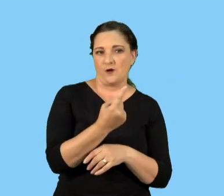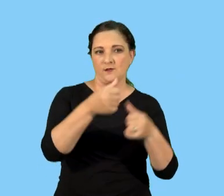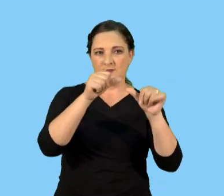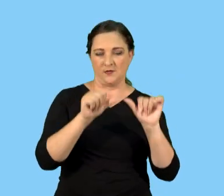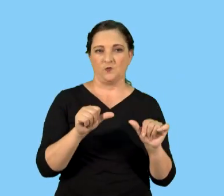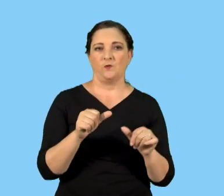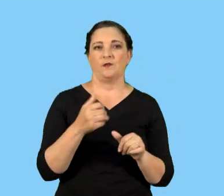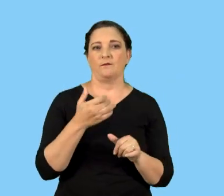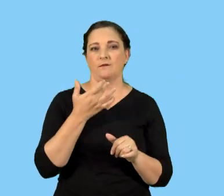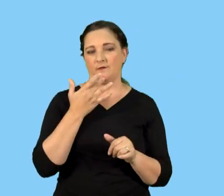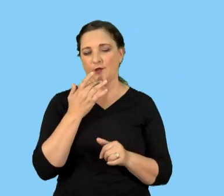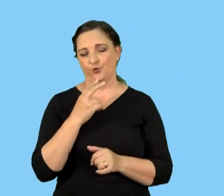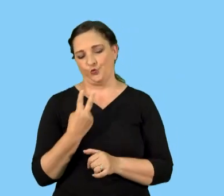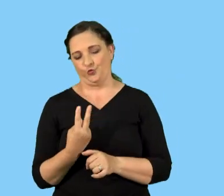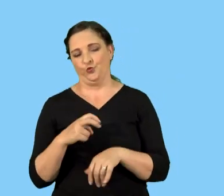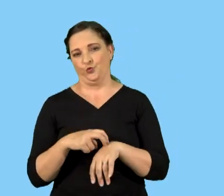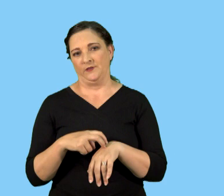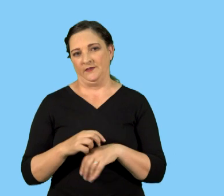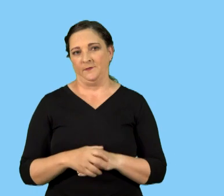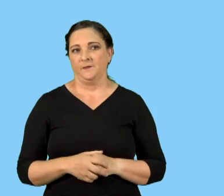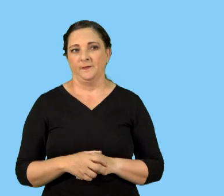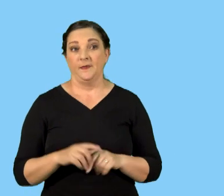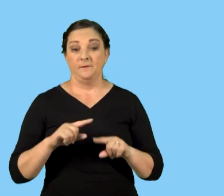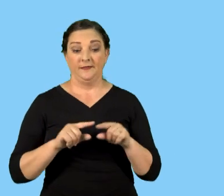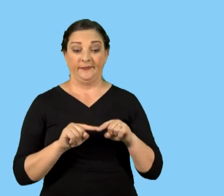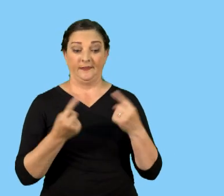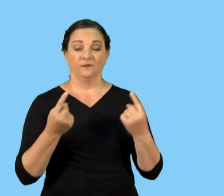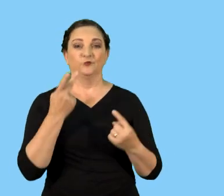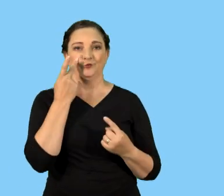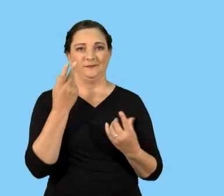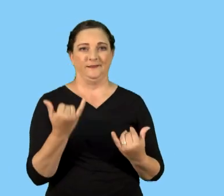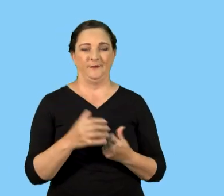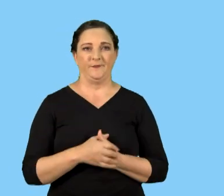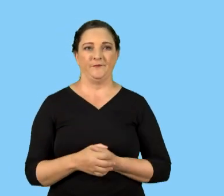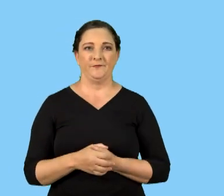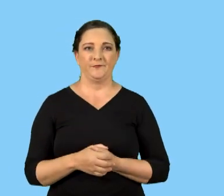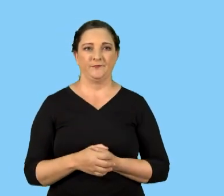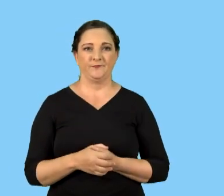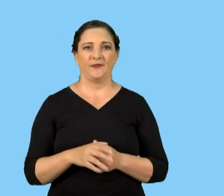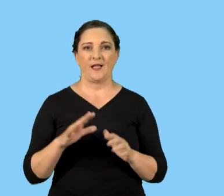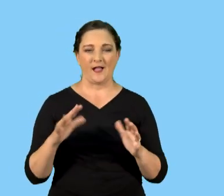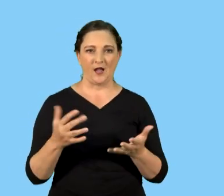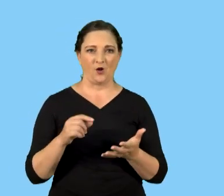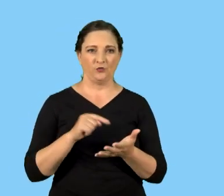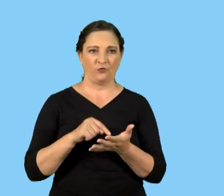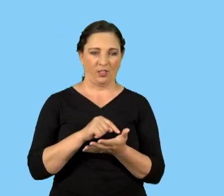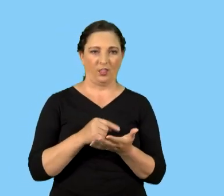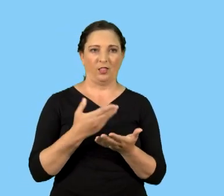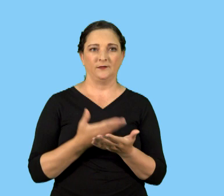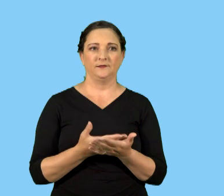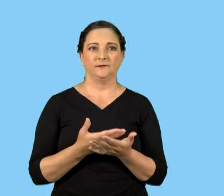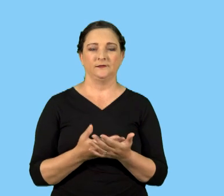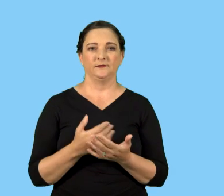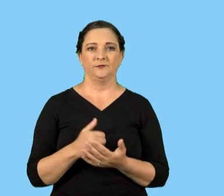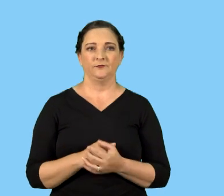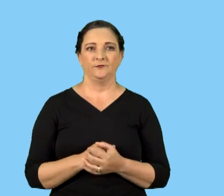next one, using iron 2. And you will see how is it different in terms of the ratio. So to calculate or to